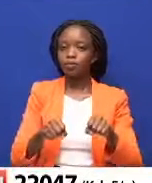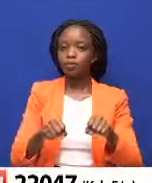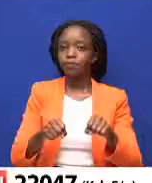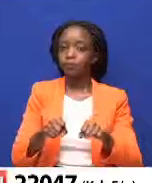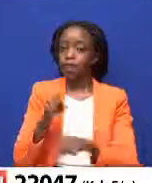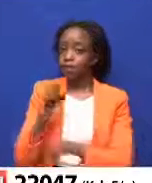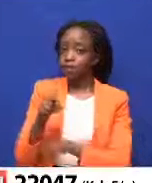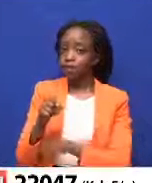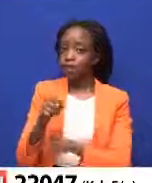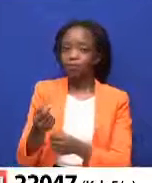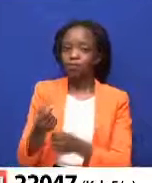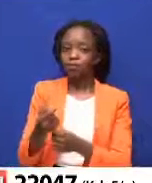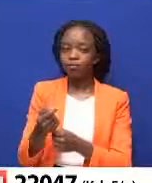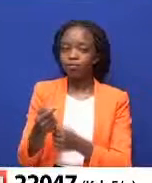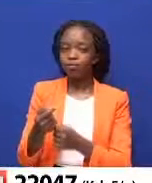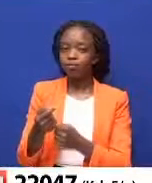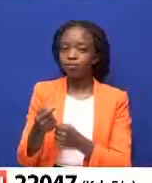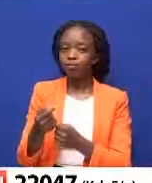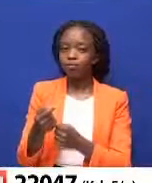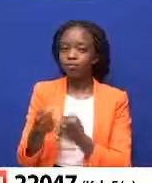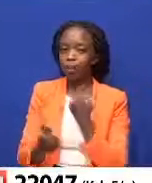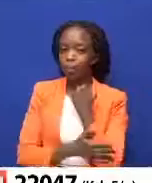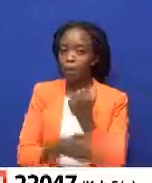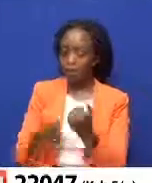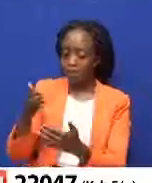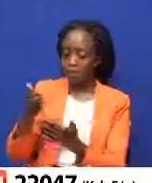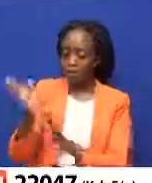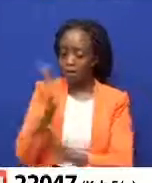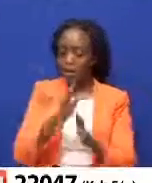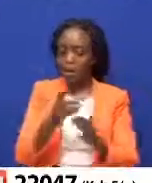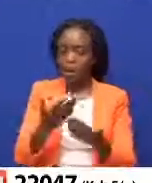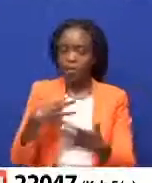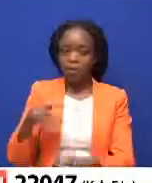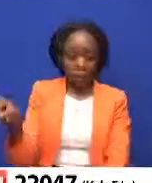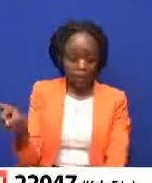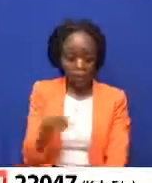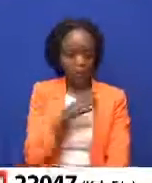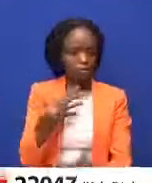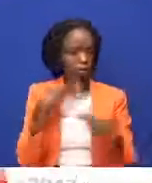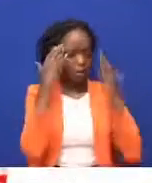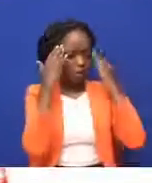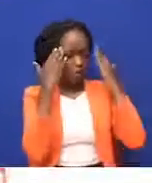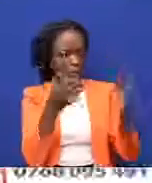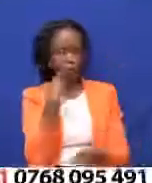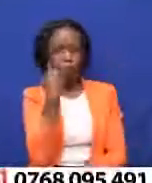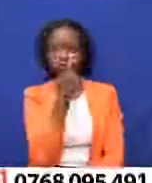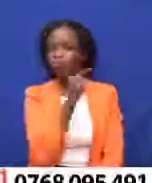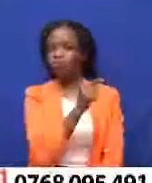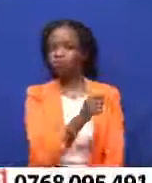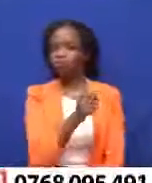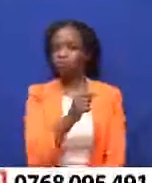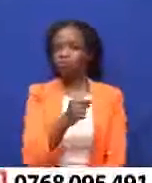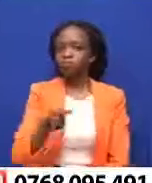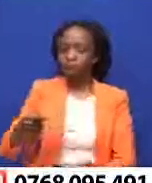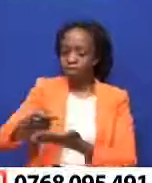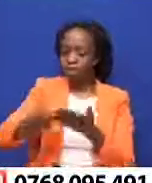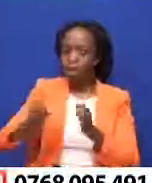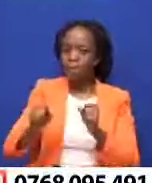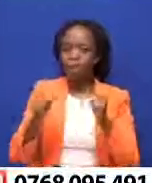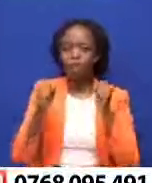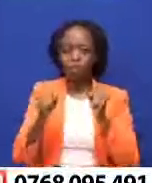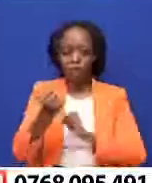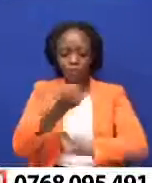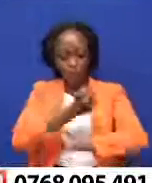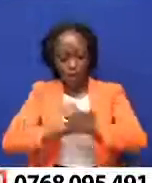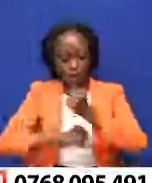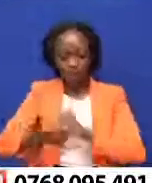That one was moribund. Even when he passes, nobody knows he's a secretary general. The secretary general, you're supposed to be vibrant. You're supposed